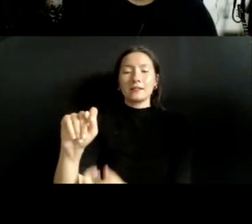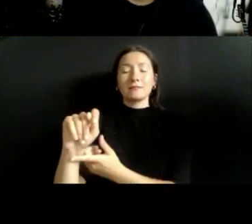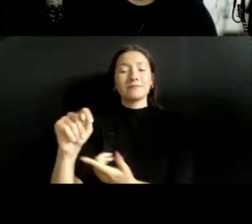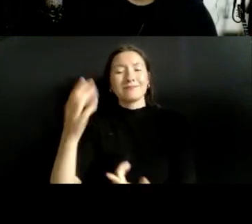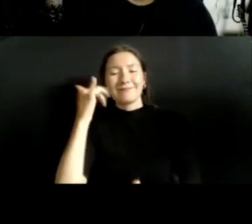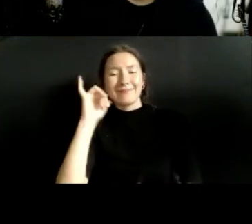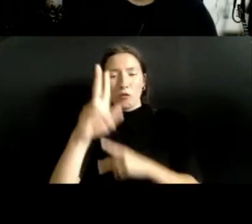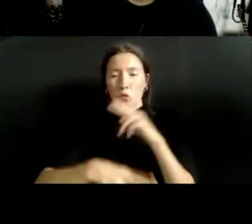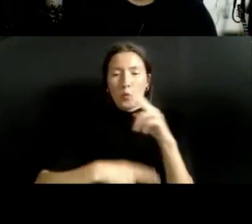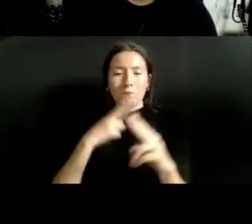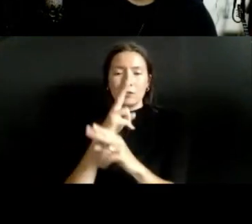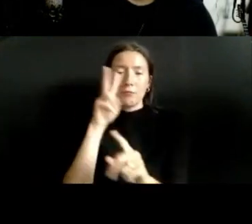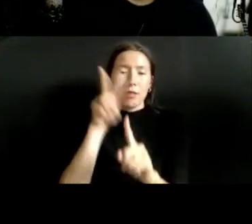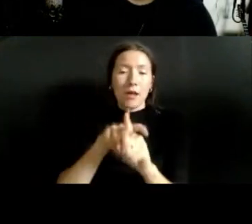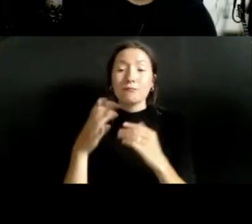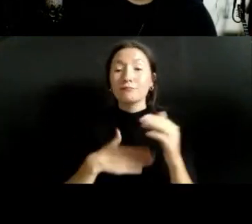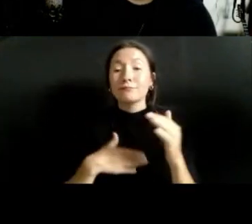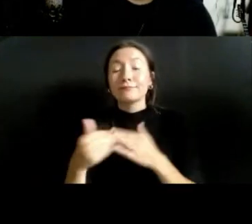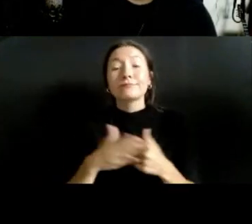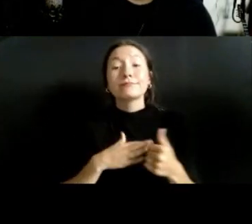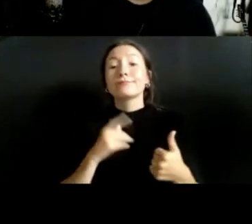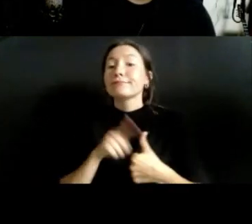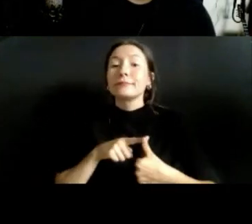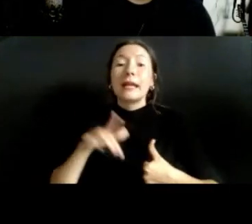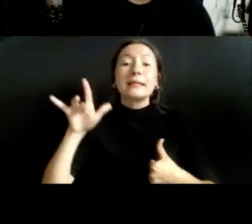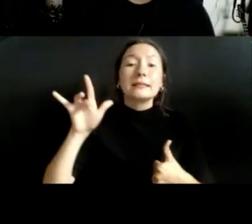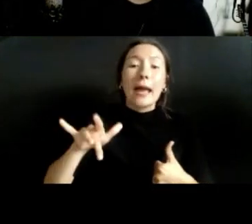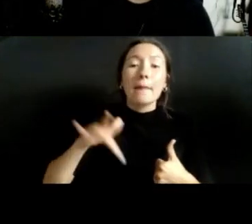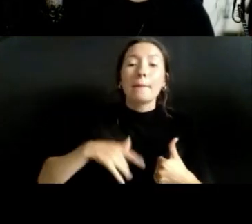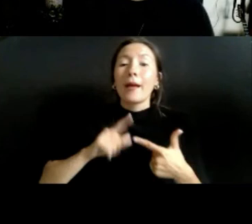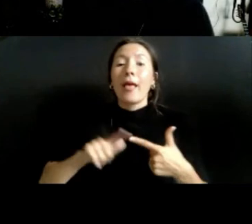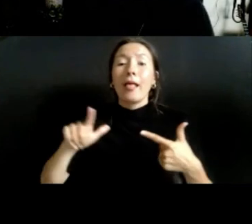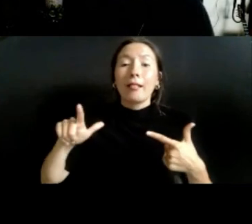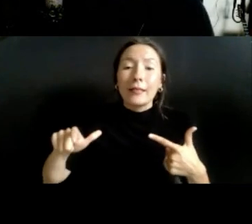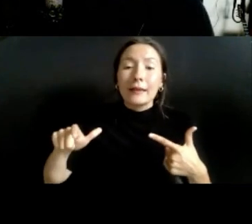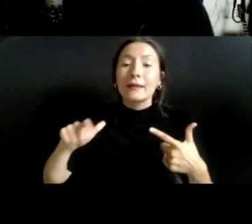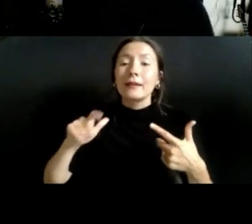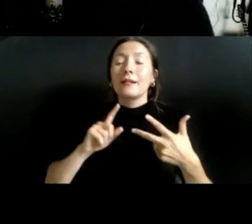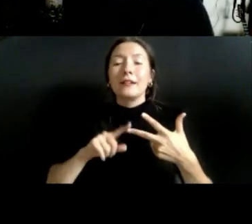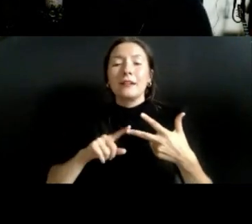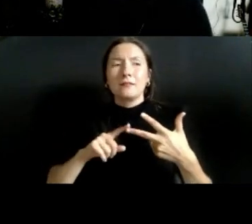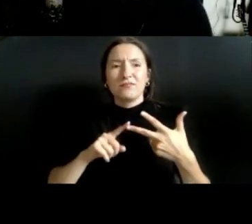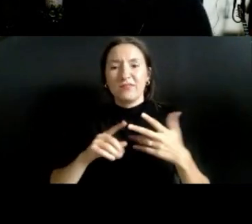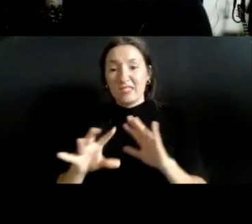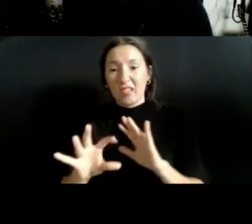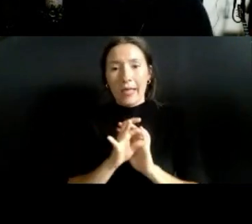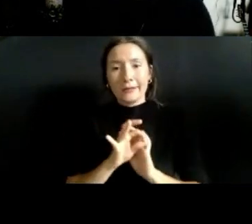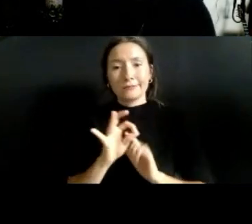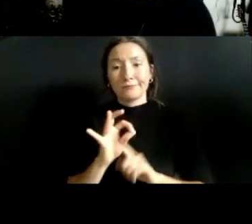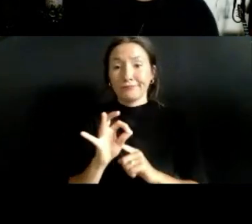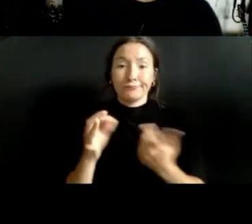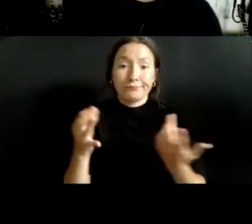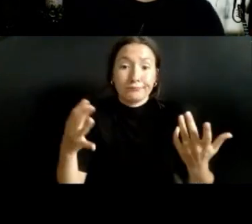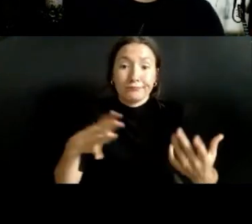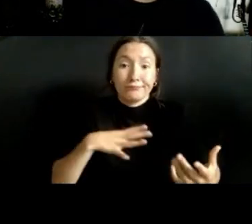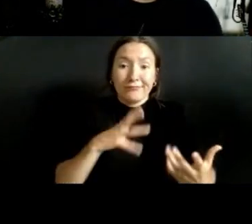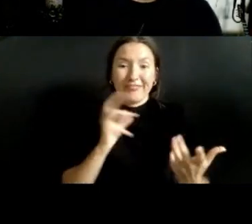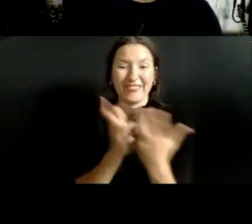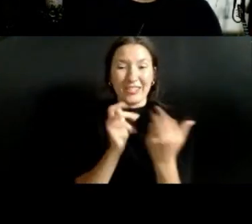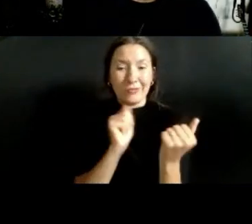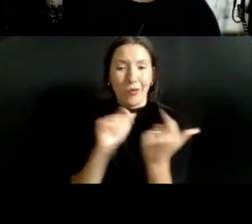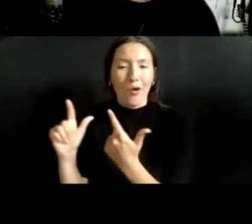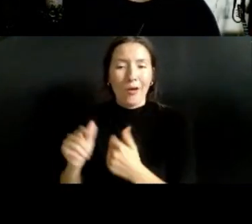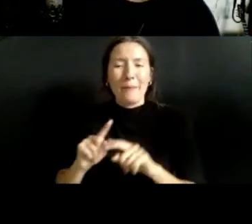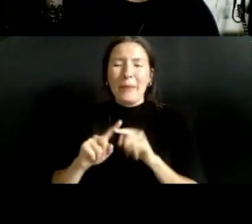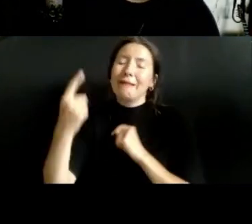believe click is a problem. Great. Okay, I'm going jumping into the chat here to grab some of these that are in the